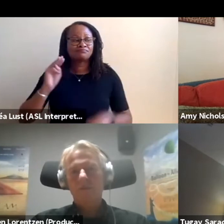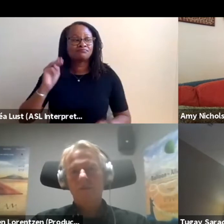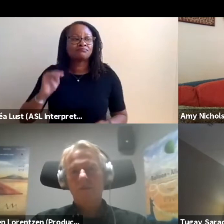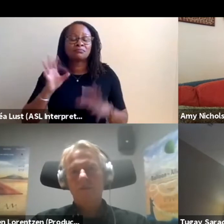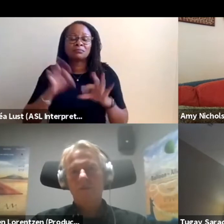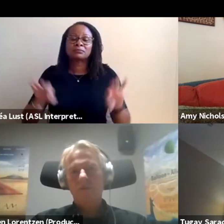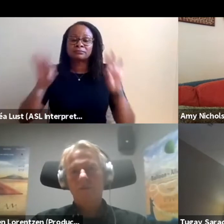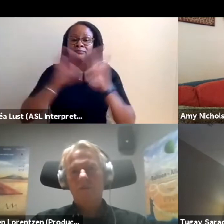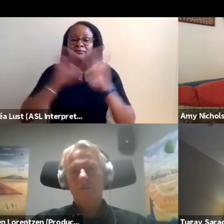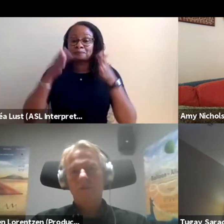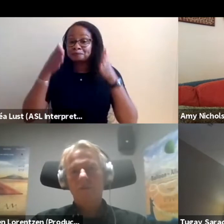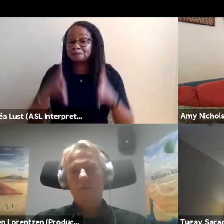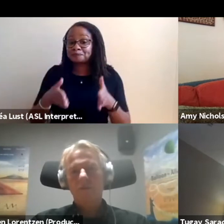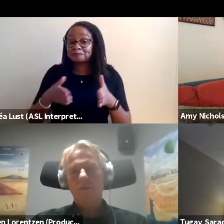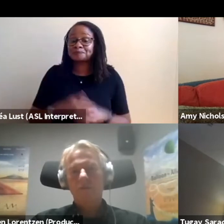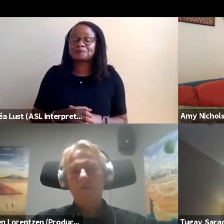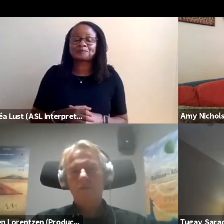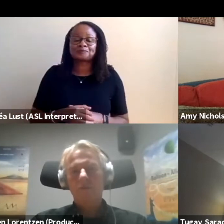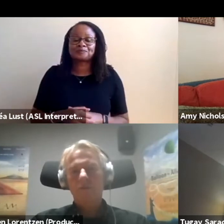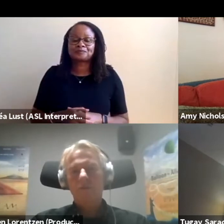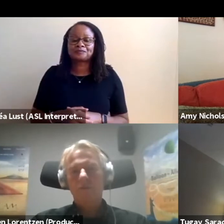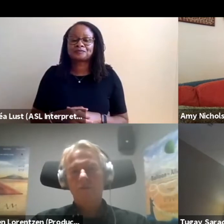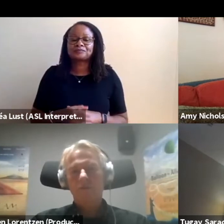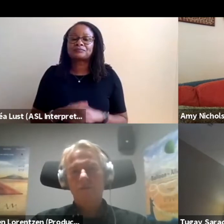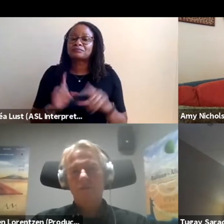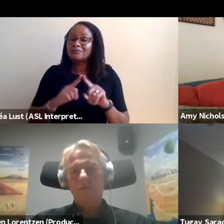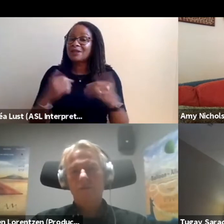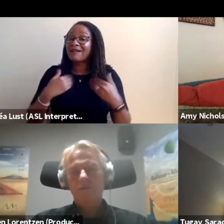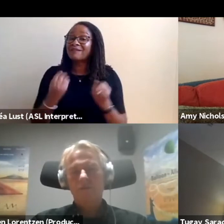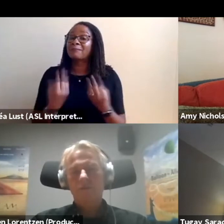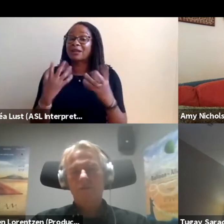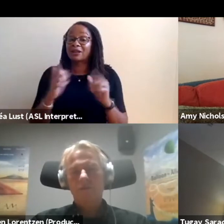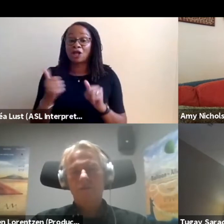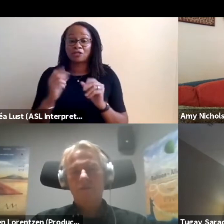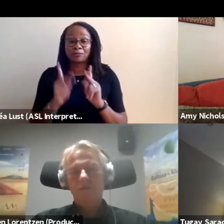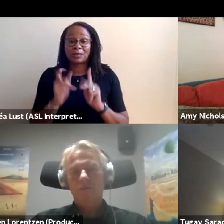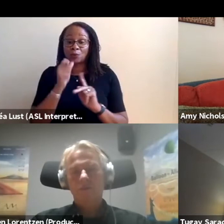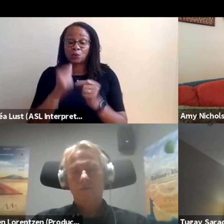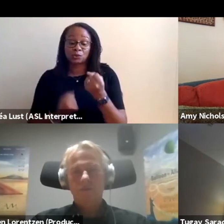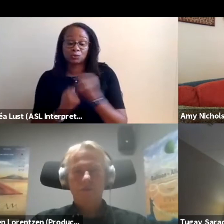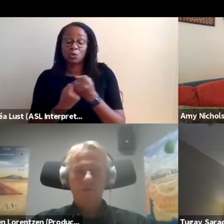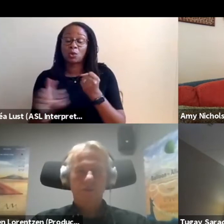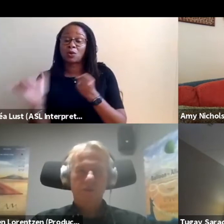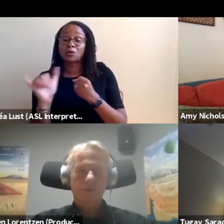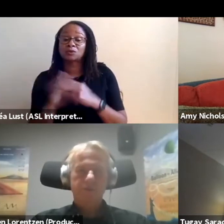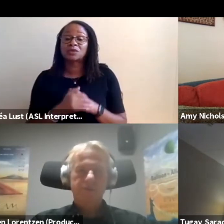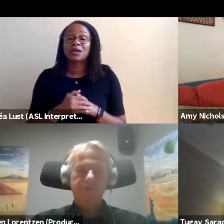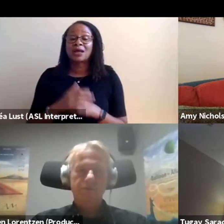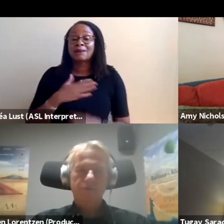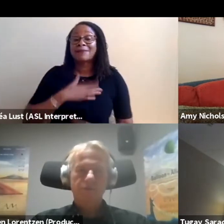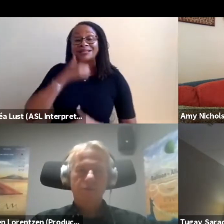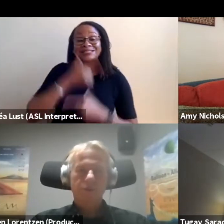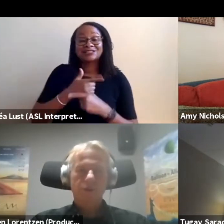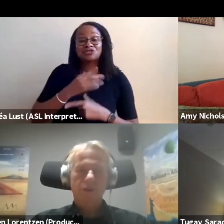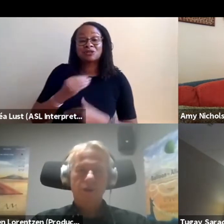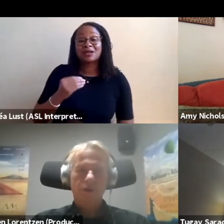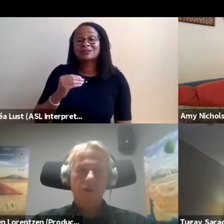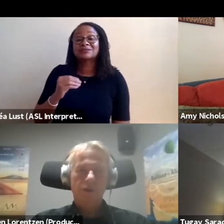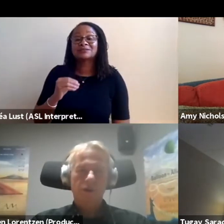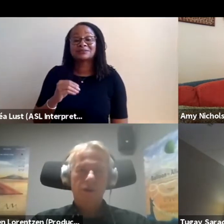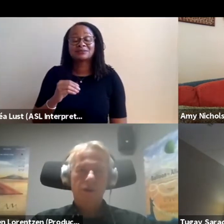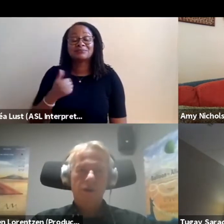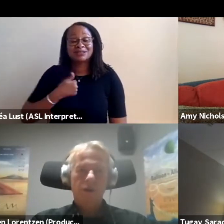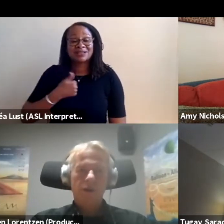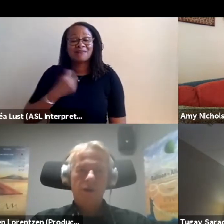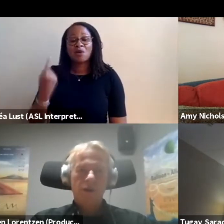important person, but there are many others. And my sister and me, we always talk about it, and we